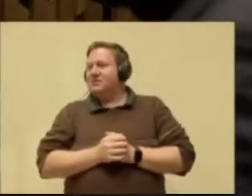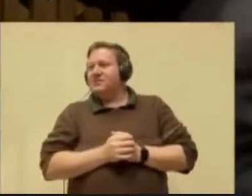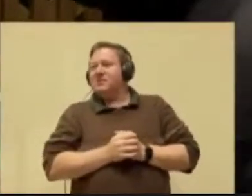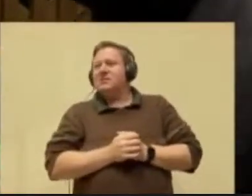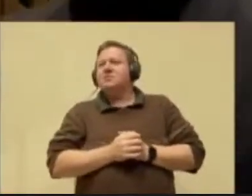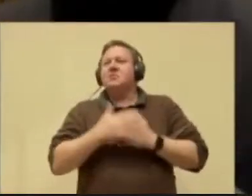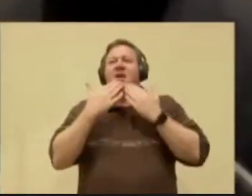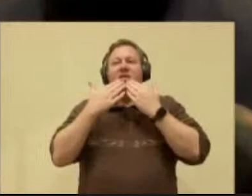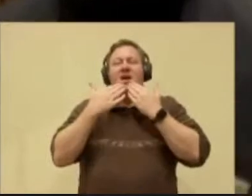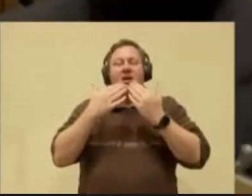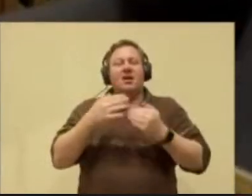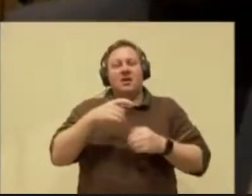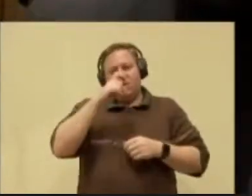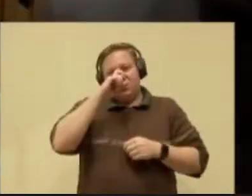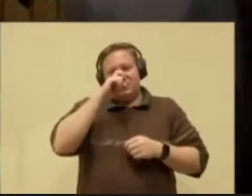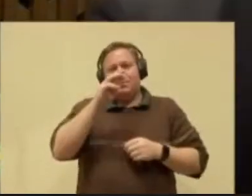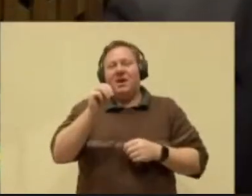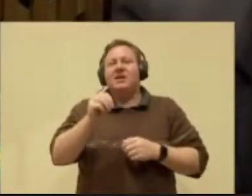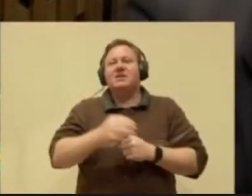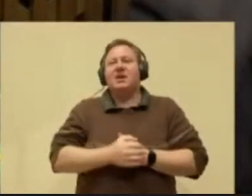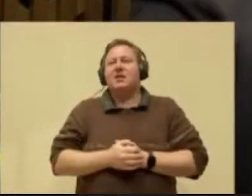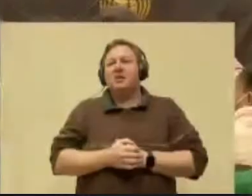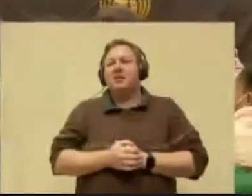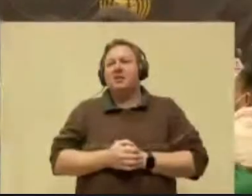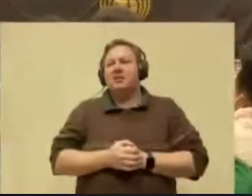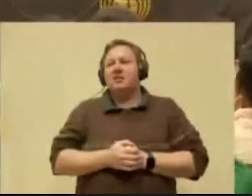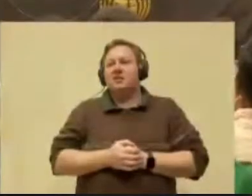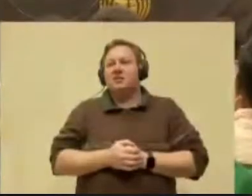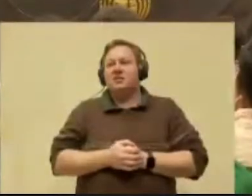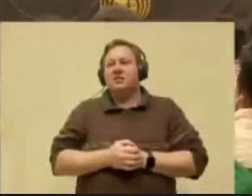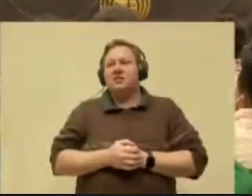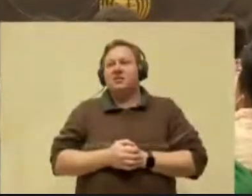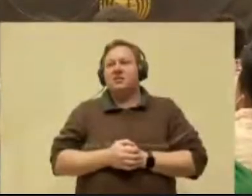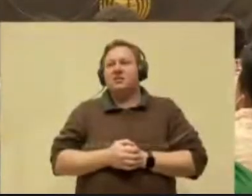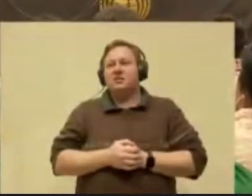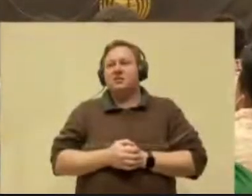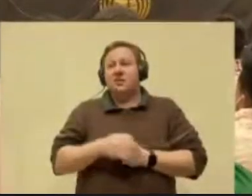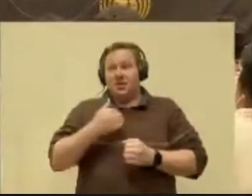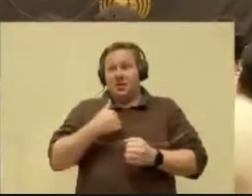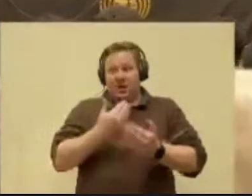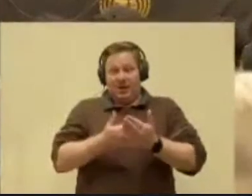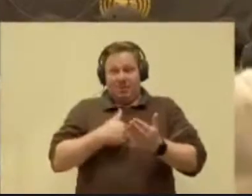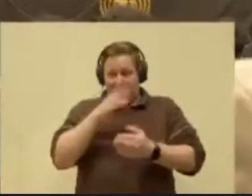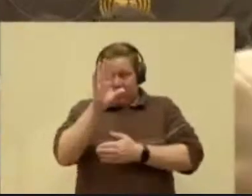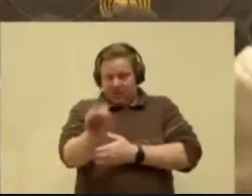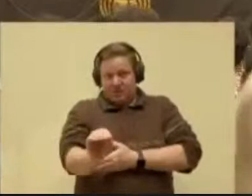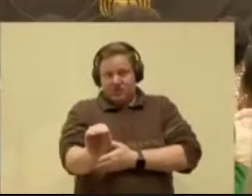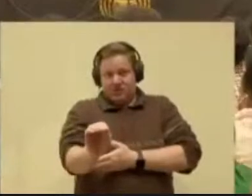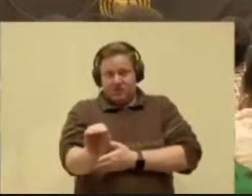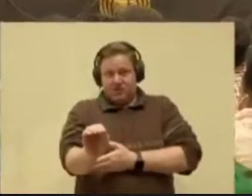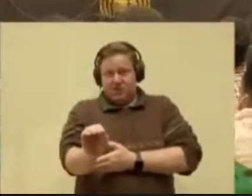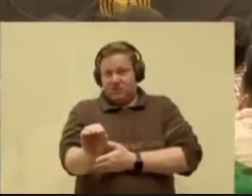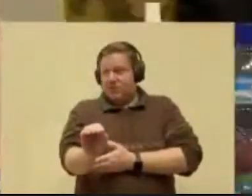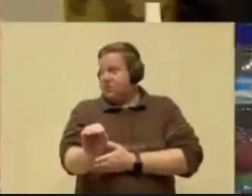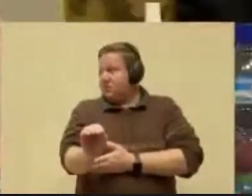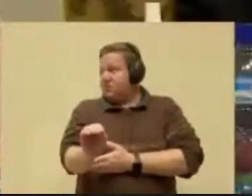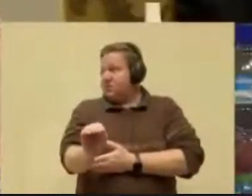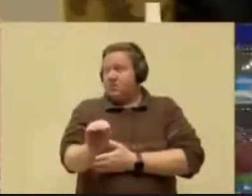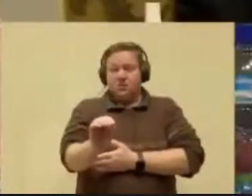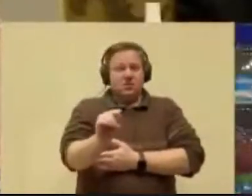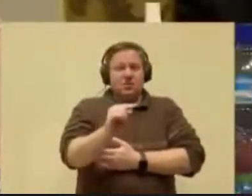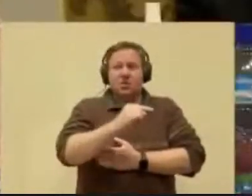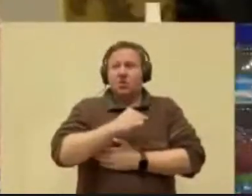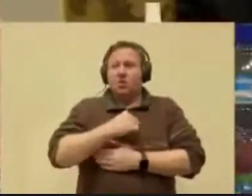thank you chris madison can i can i ask you we we take all